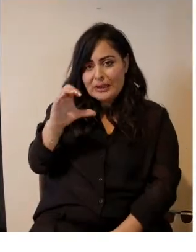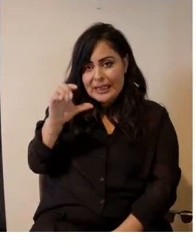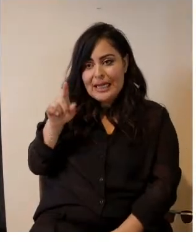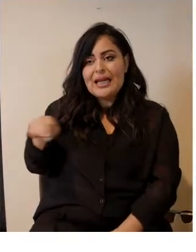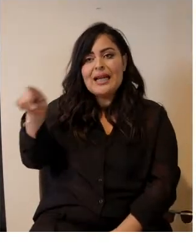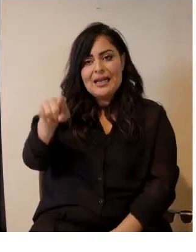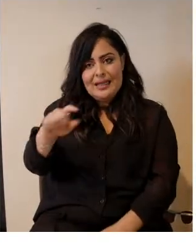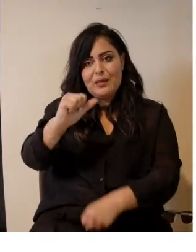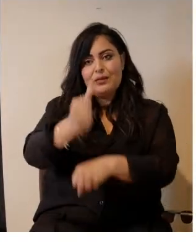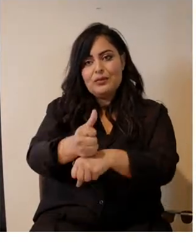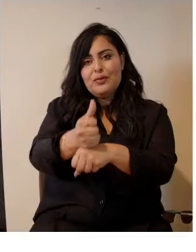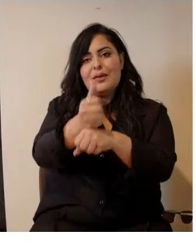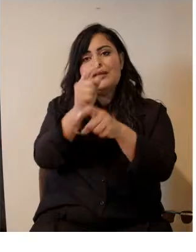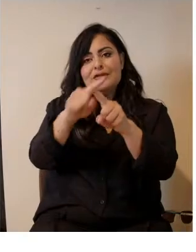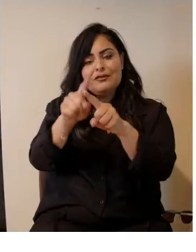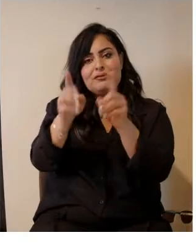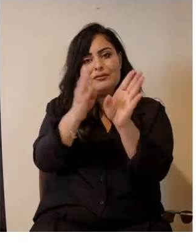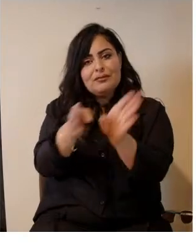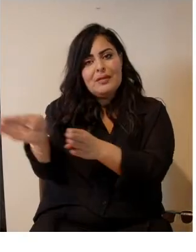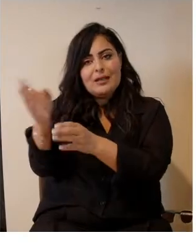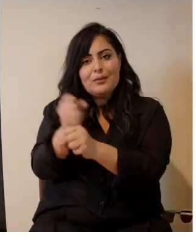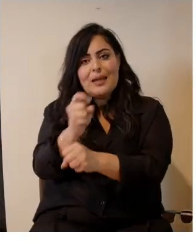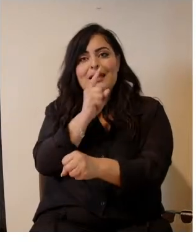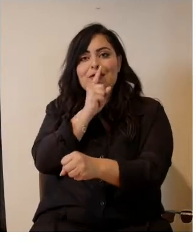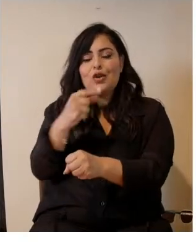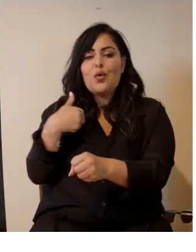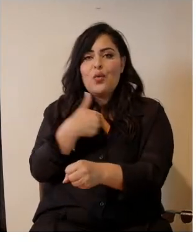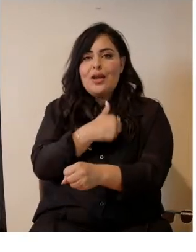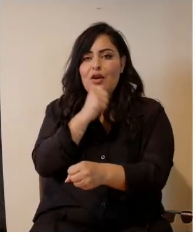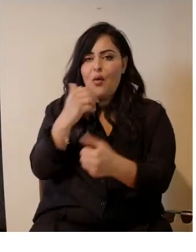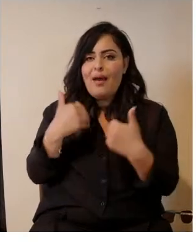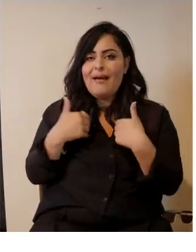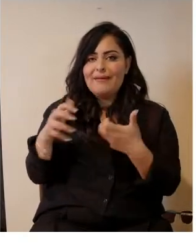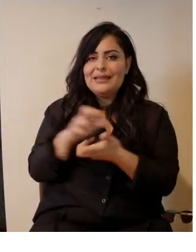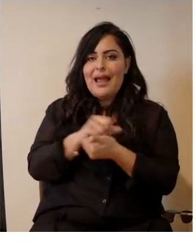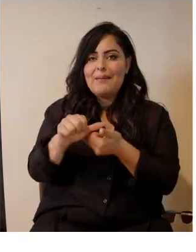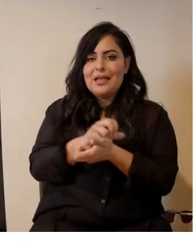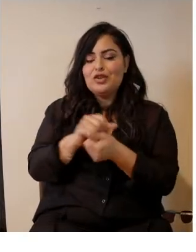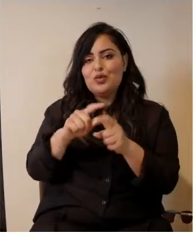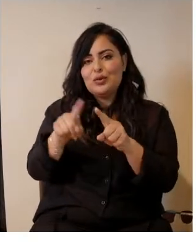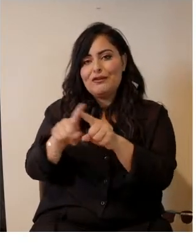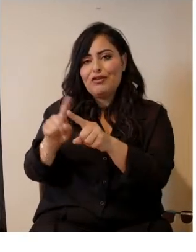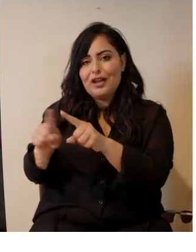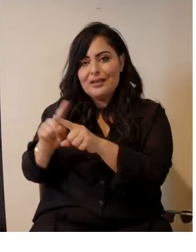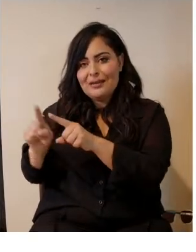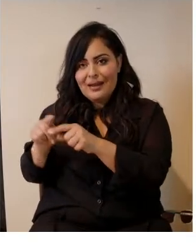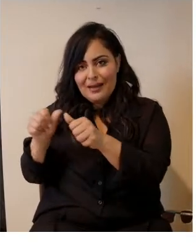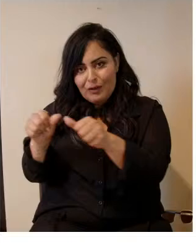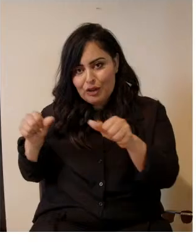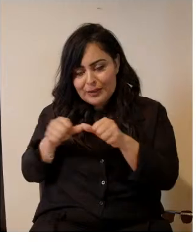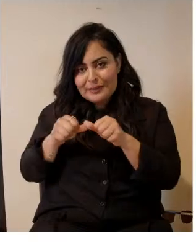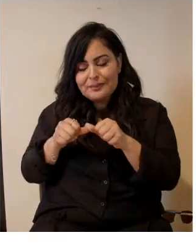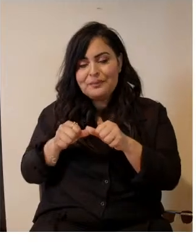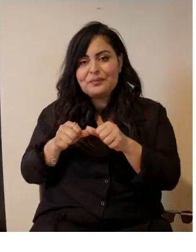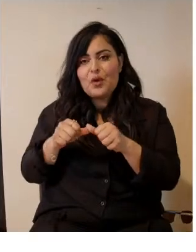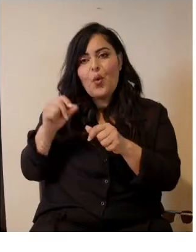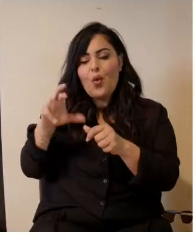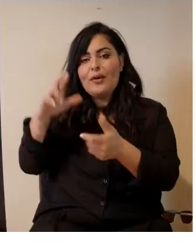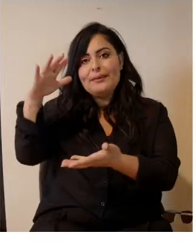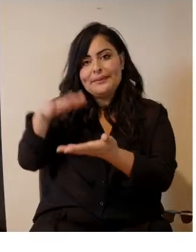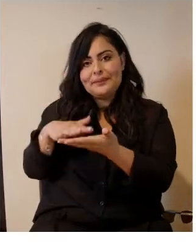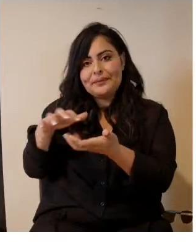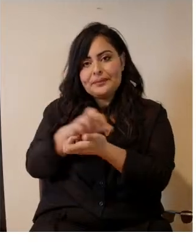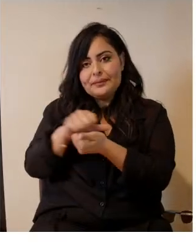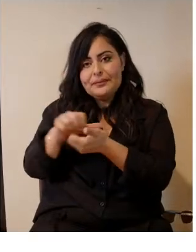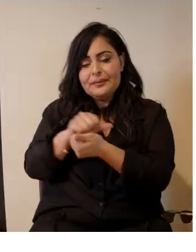come up with what the mitigations are going to be so that we don't have any damage to the values at risk again, or the values impacted after we get